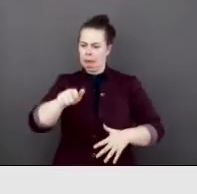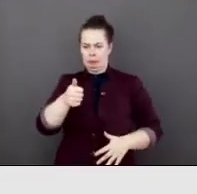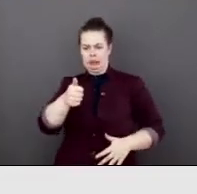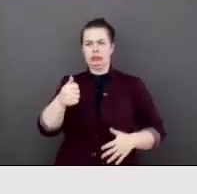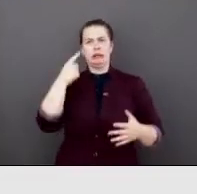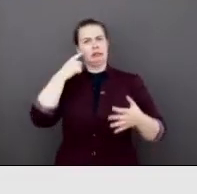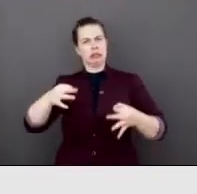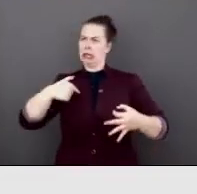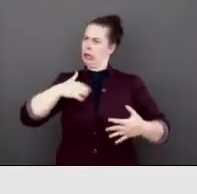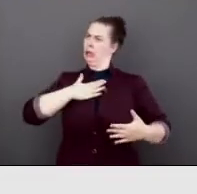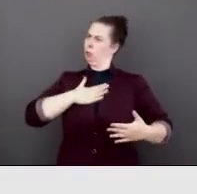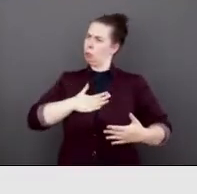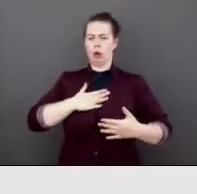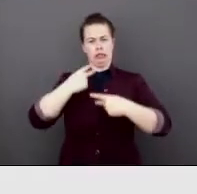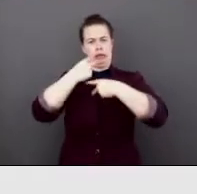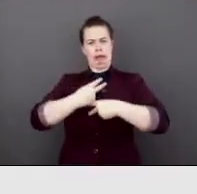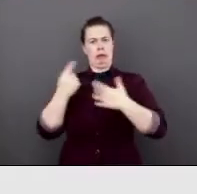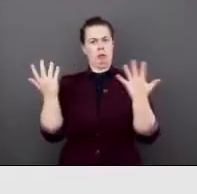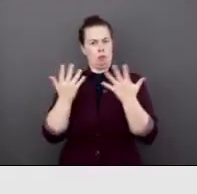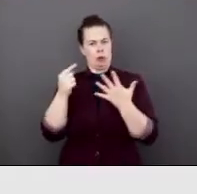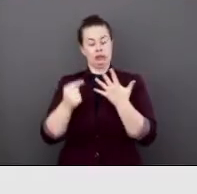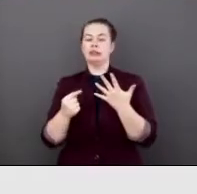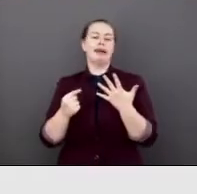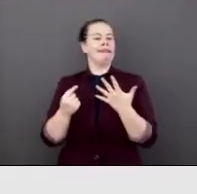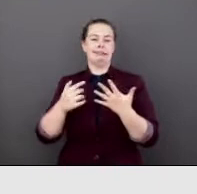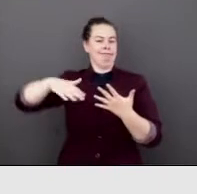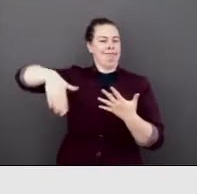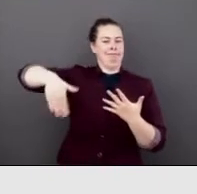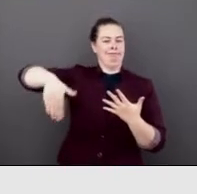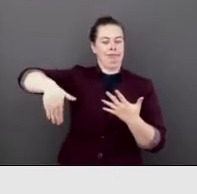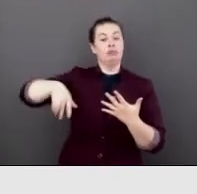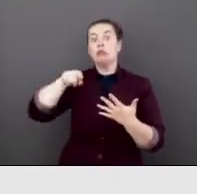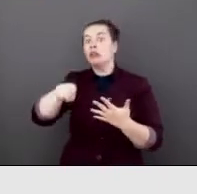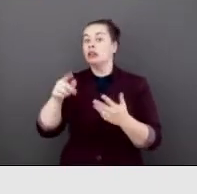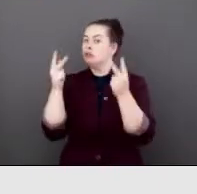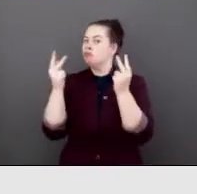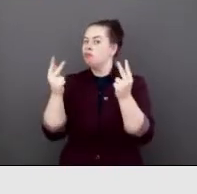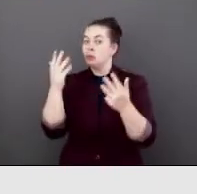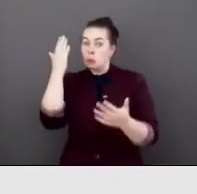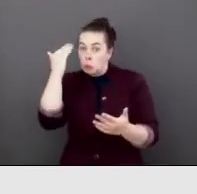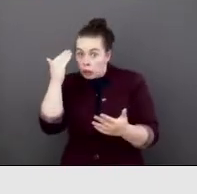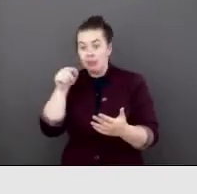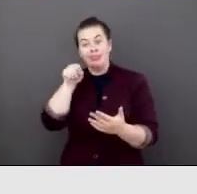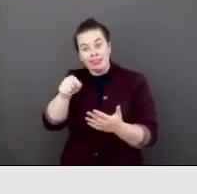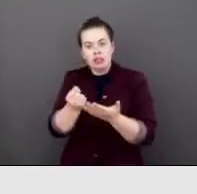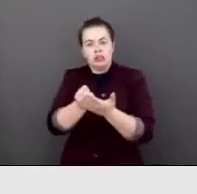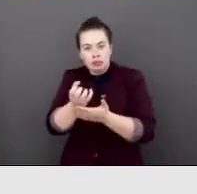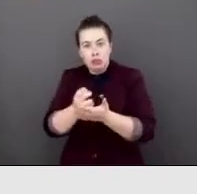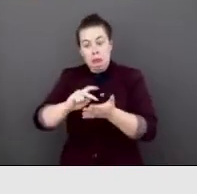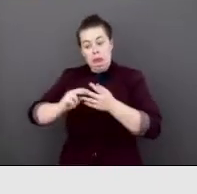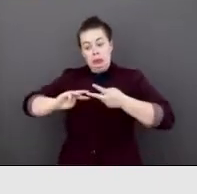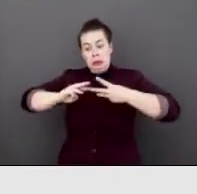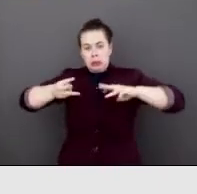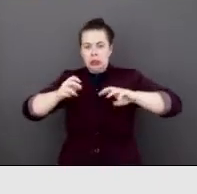decisions about the care that they receive. And this is a very important part of the SHAPES project, as its overall goal is to enable